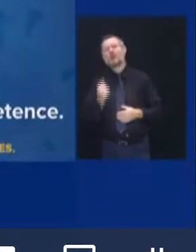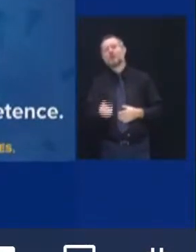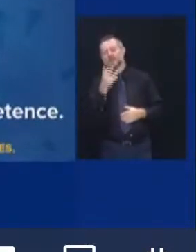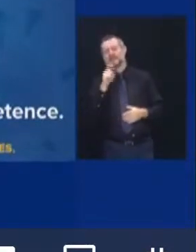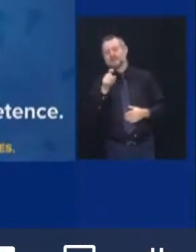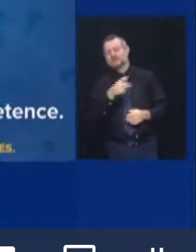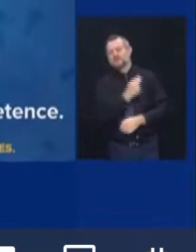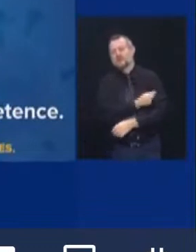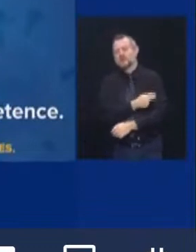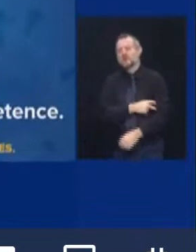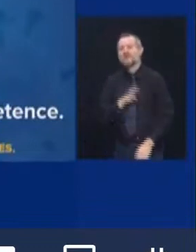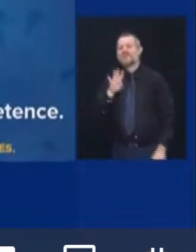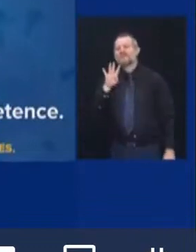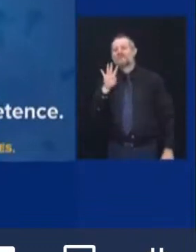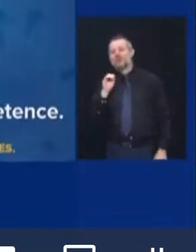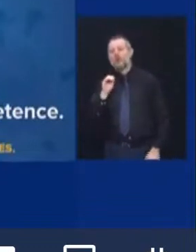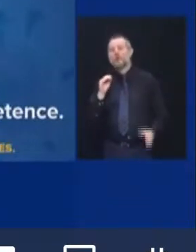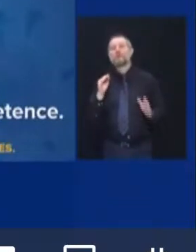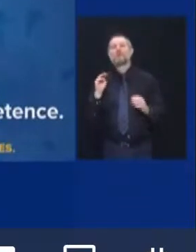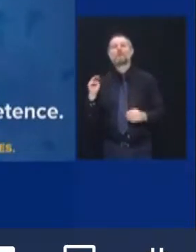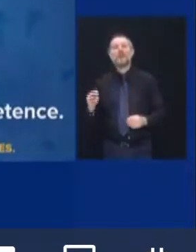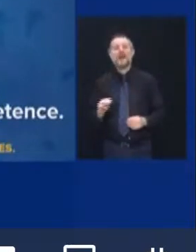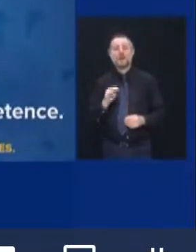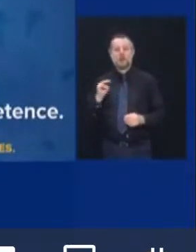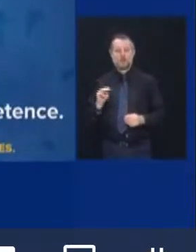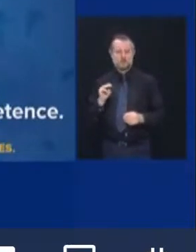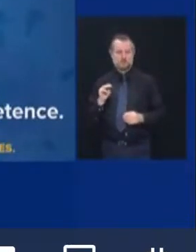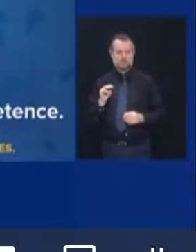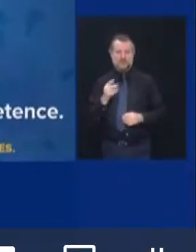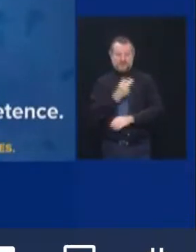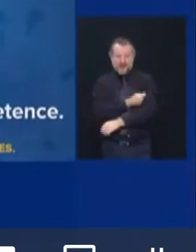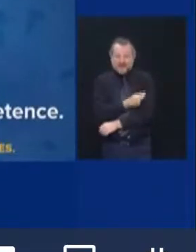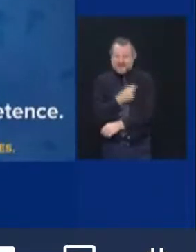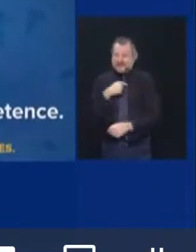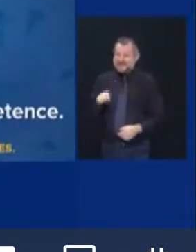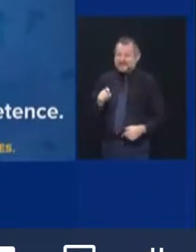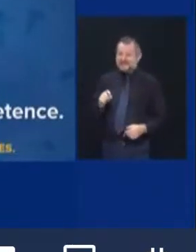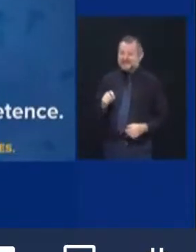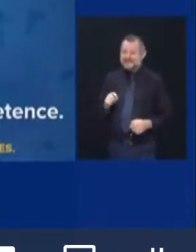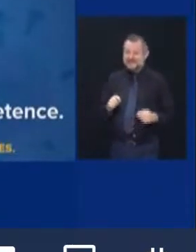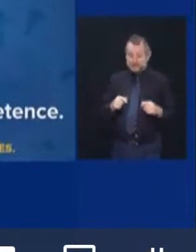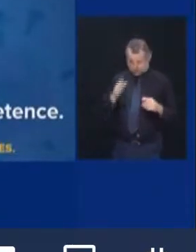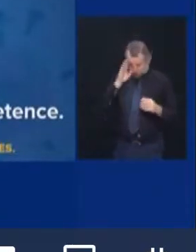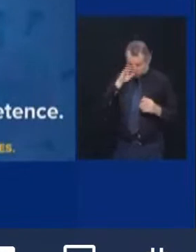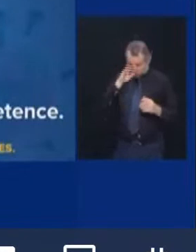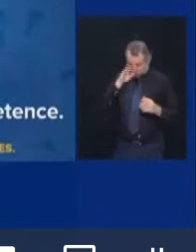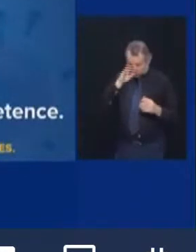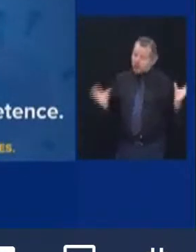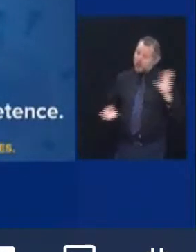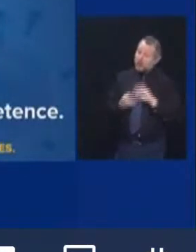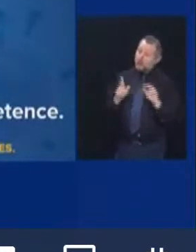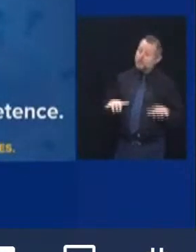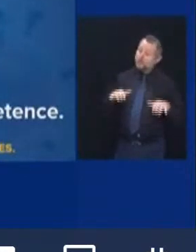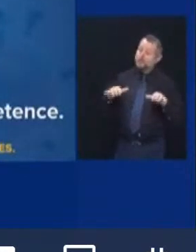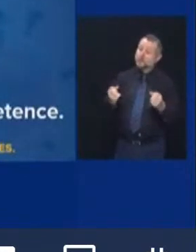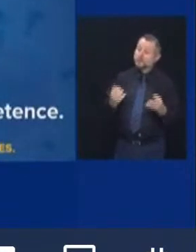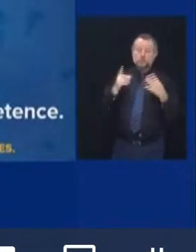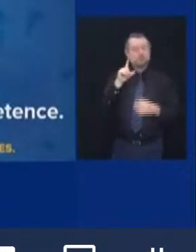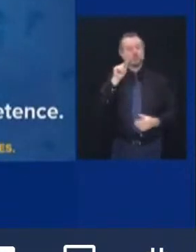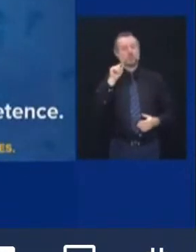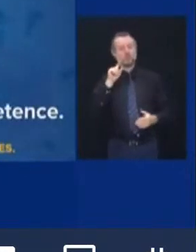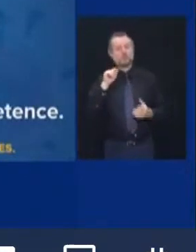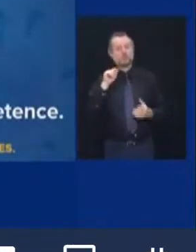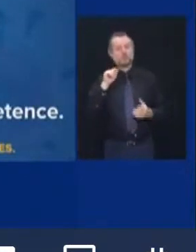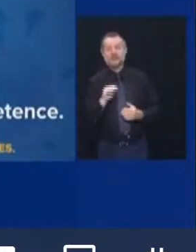40 million. 20 million people. And the projection is that the vaccine may require